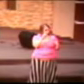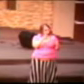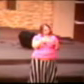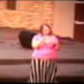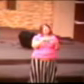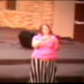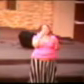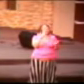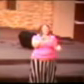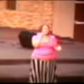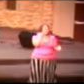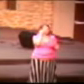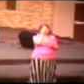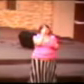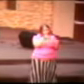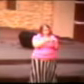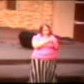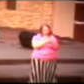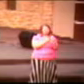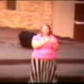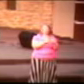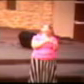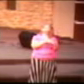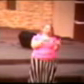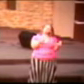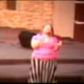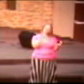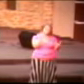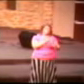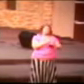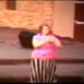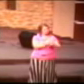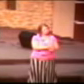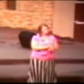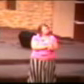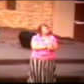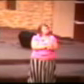I don't know if you've ever thought about it in this way, but if you want to be a disciple,